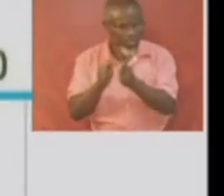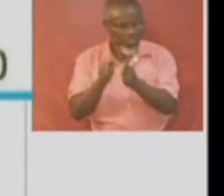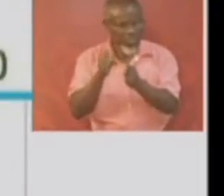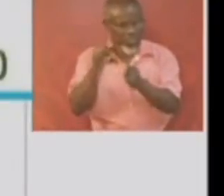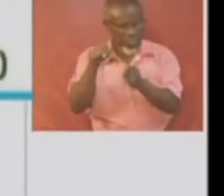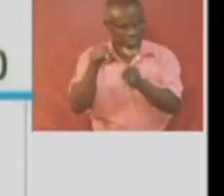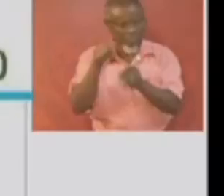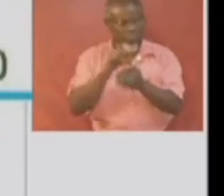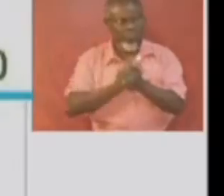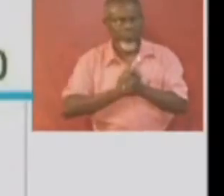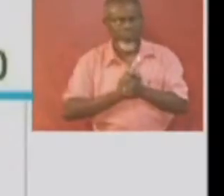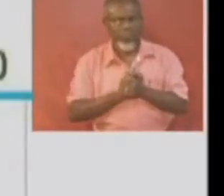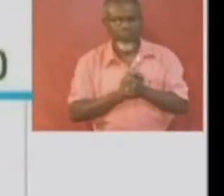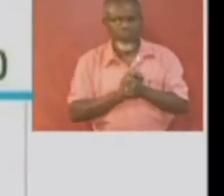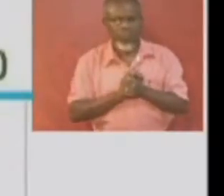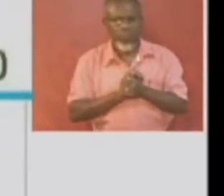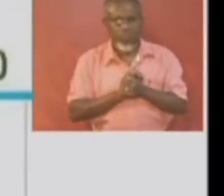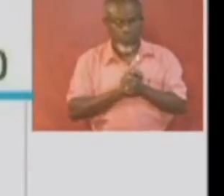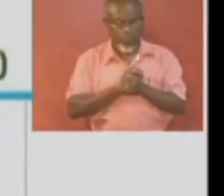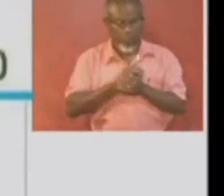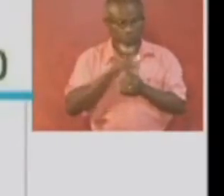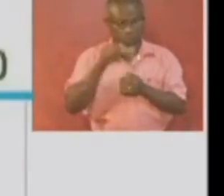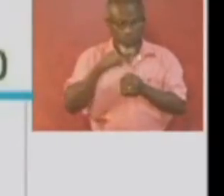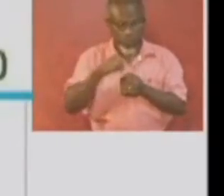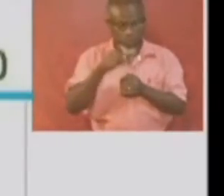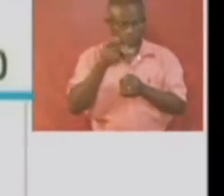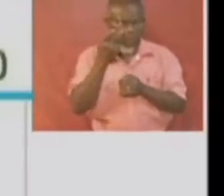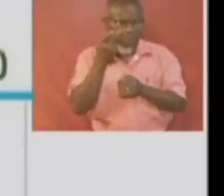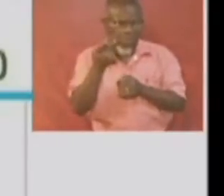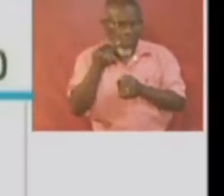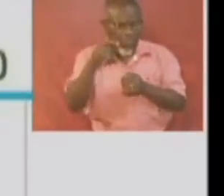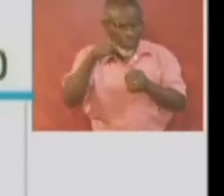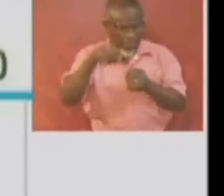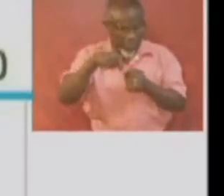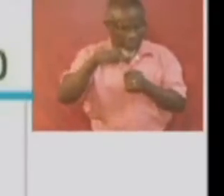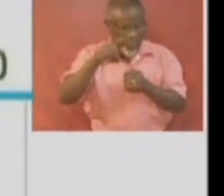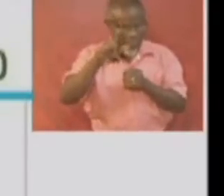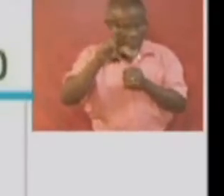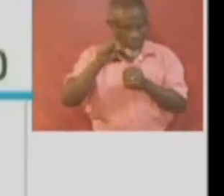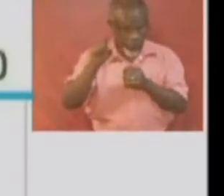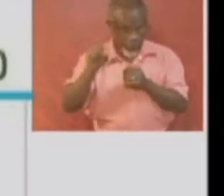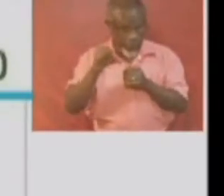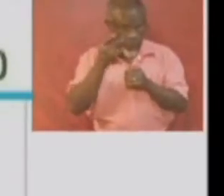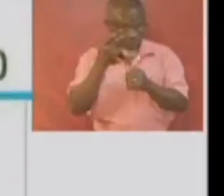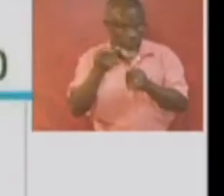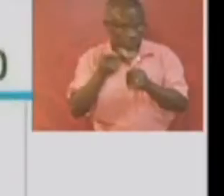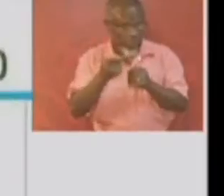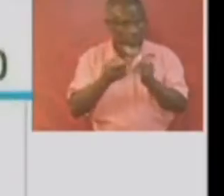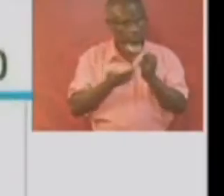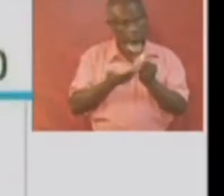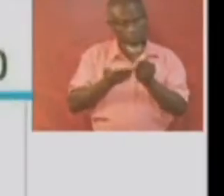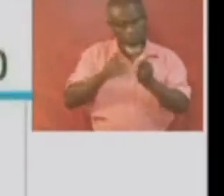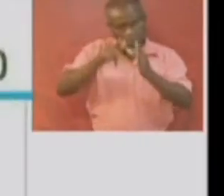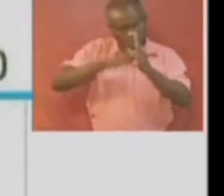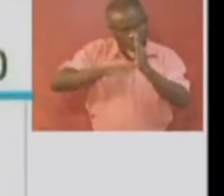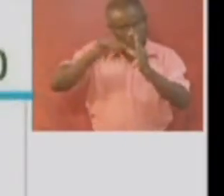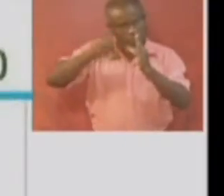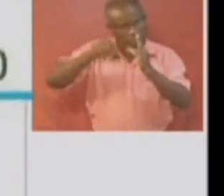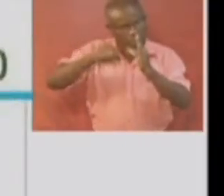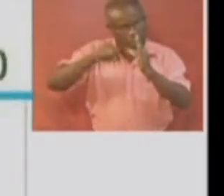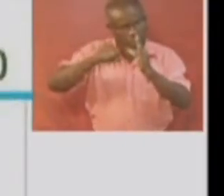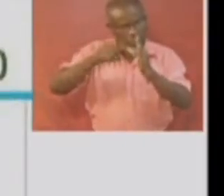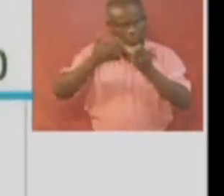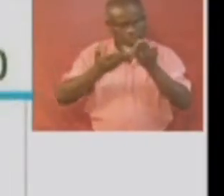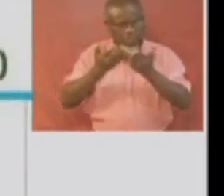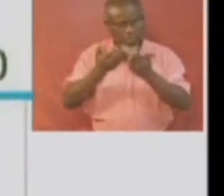for this year, the total number of births have been less. Generally, we are averaging around 16,000